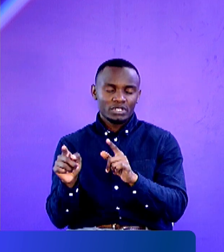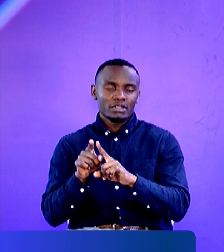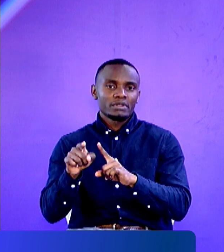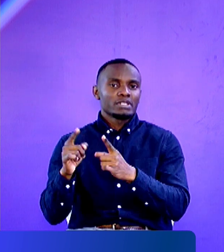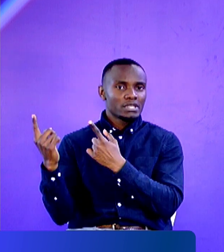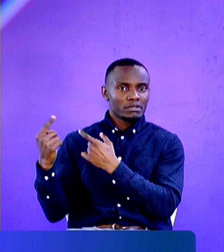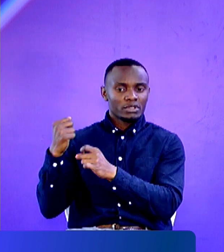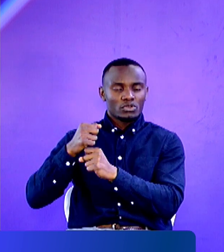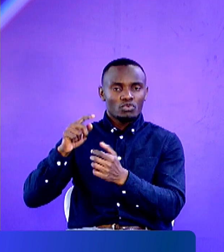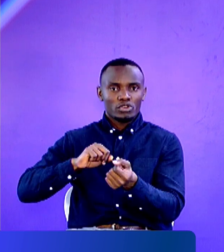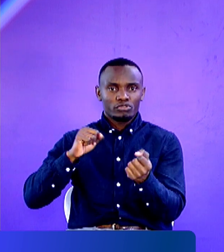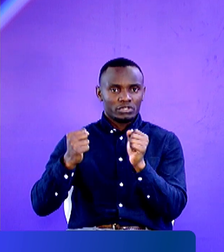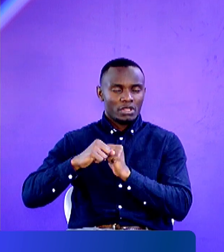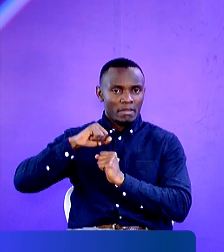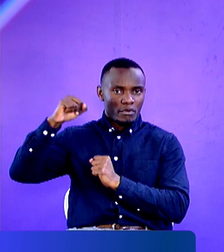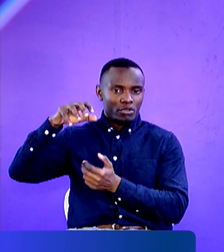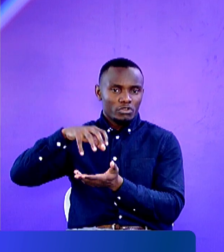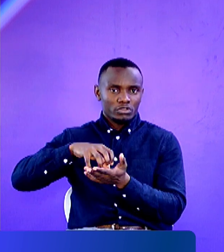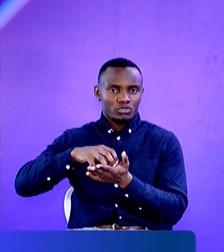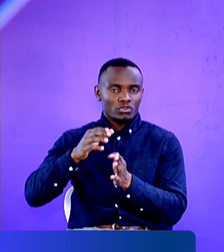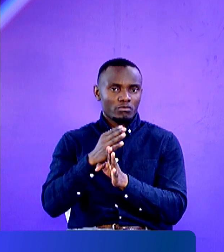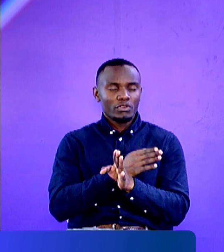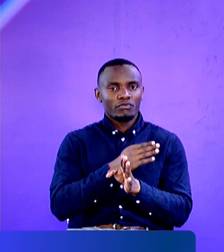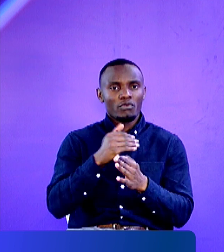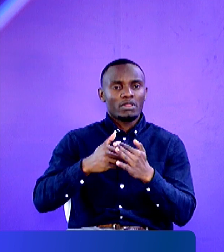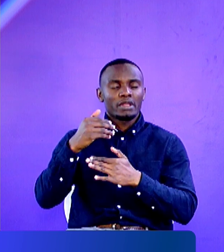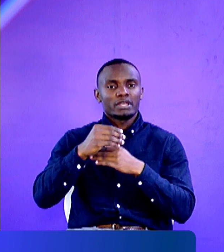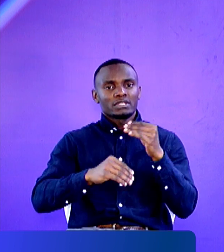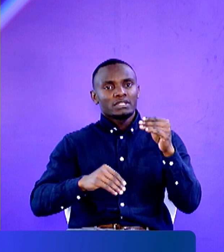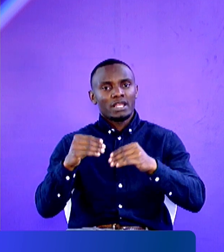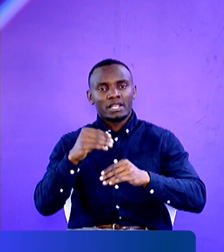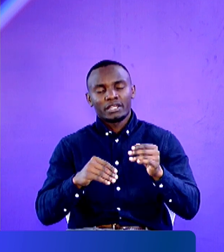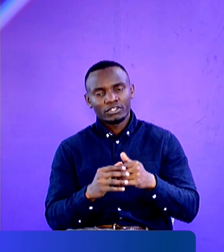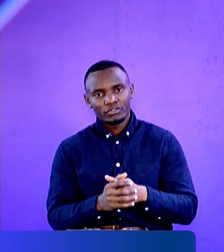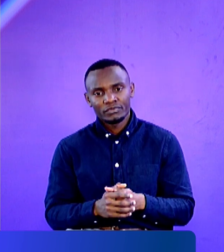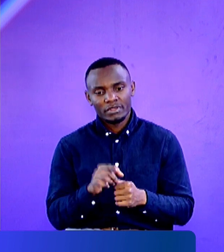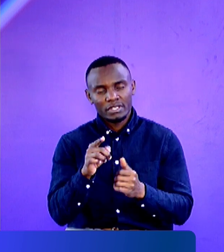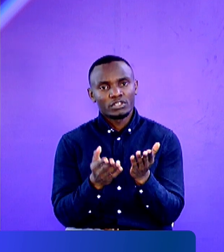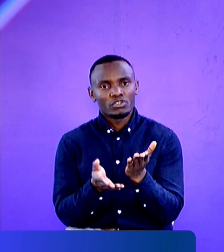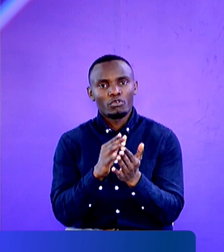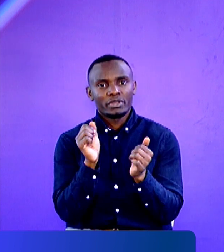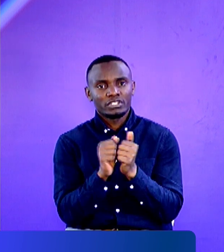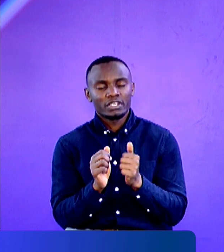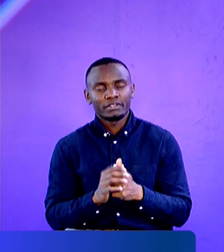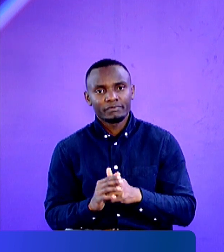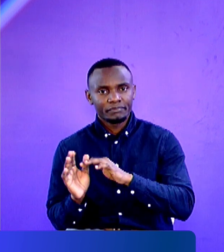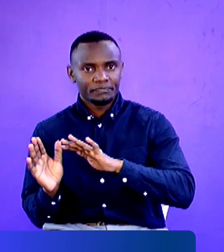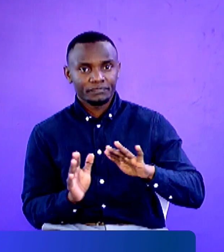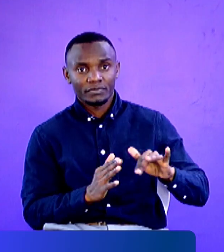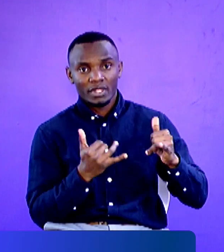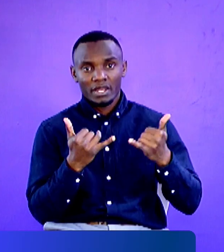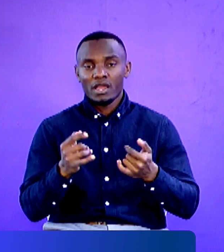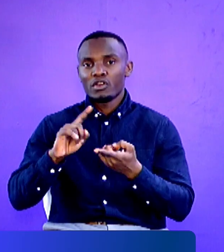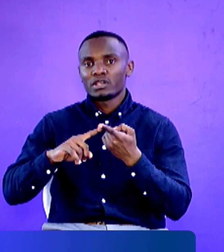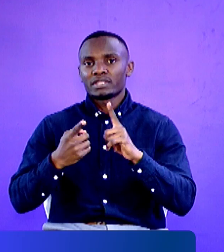general election. That story you will find on page 10 of the Daily Nation this morning. From the Daily Nation now to the